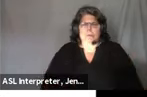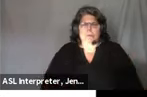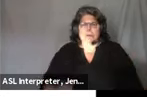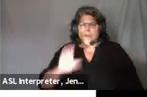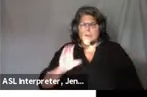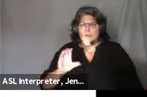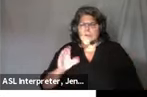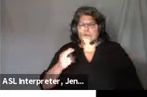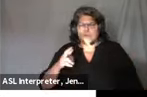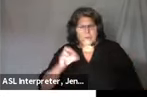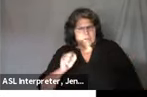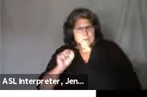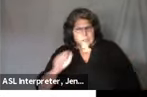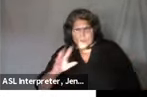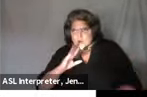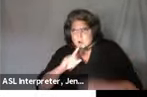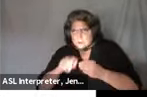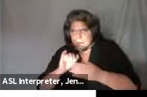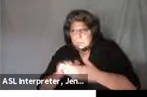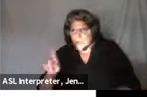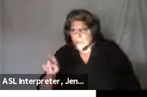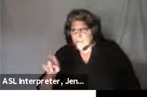that?